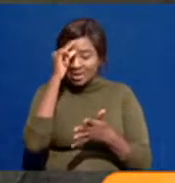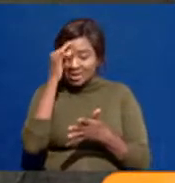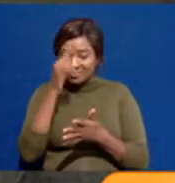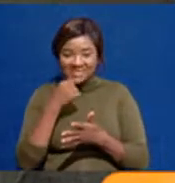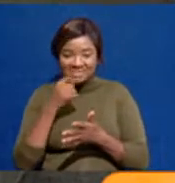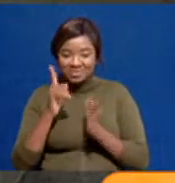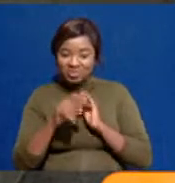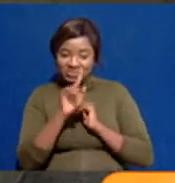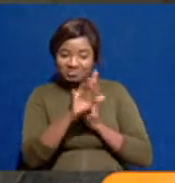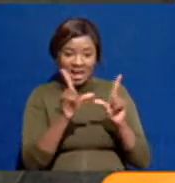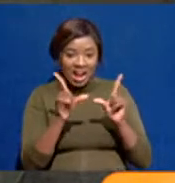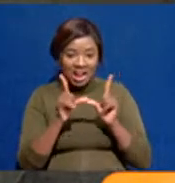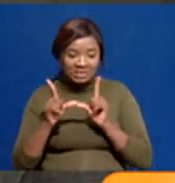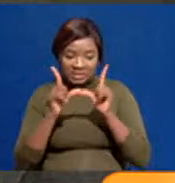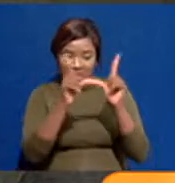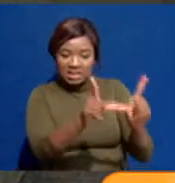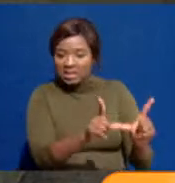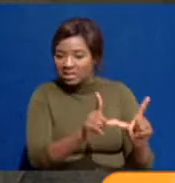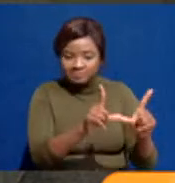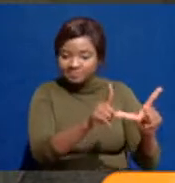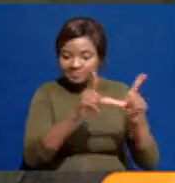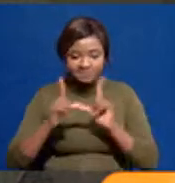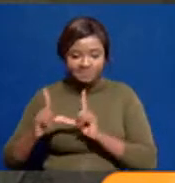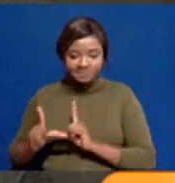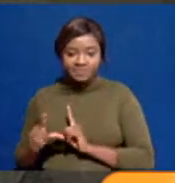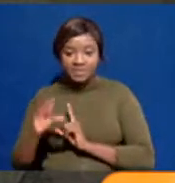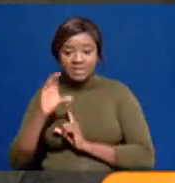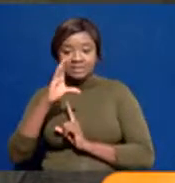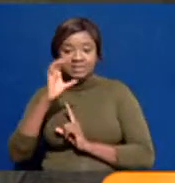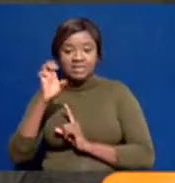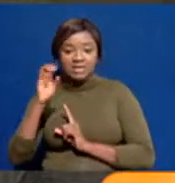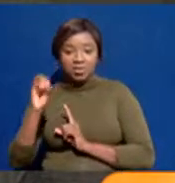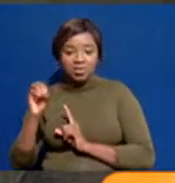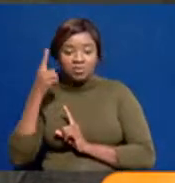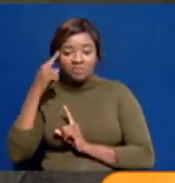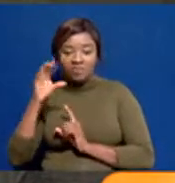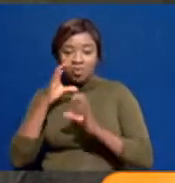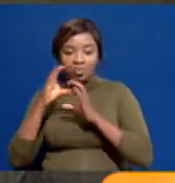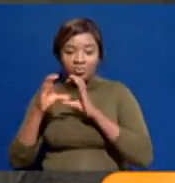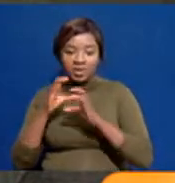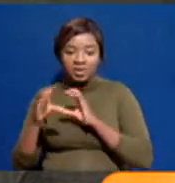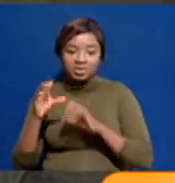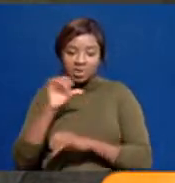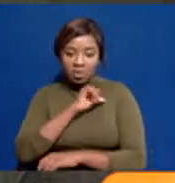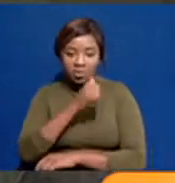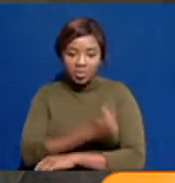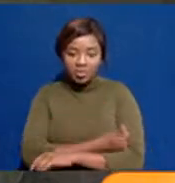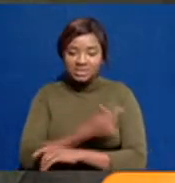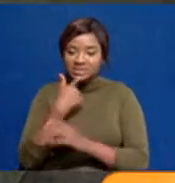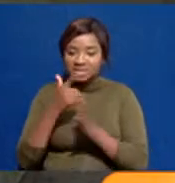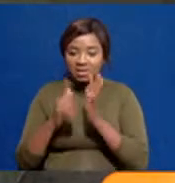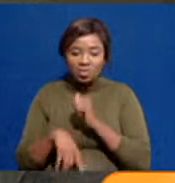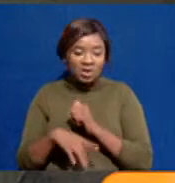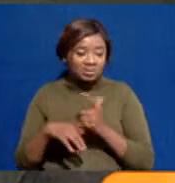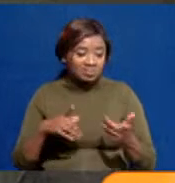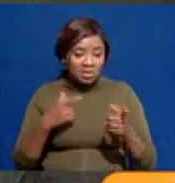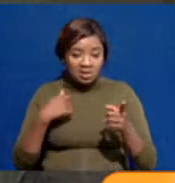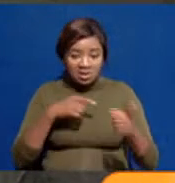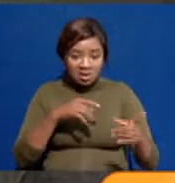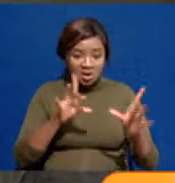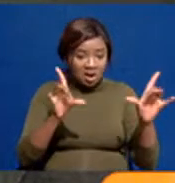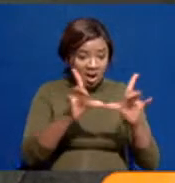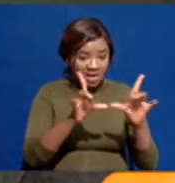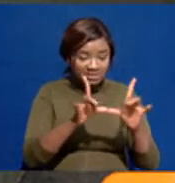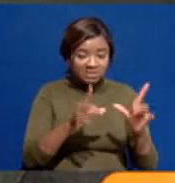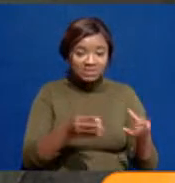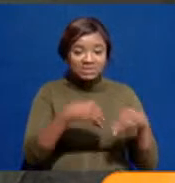The Communication Authority of Kenya CEO Ezra Chiloba told a parliamentary committee that the authority will not renew Telkom's